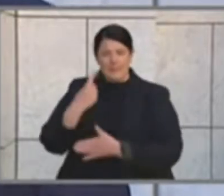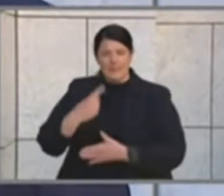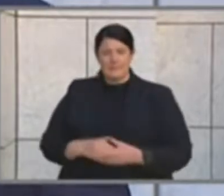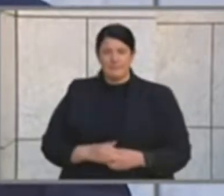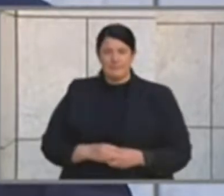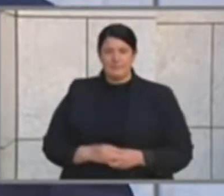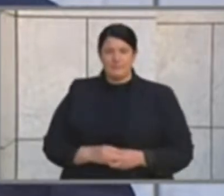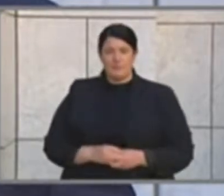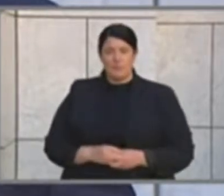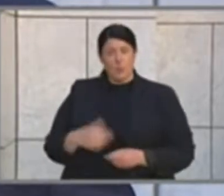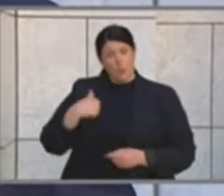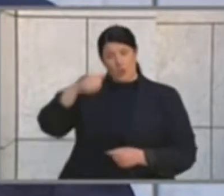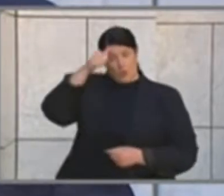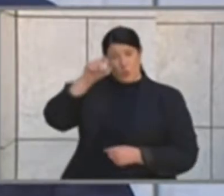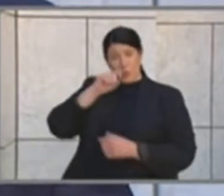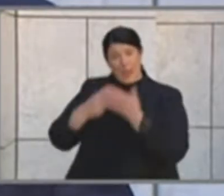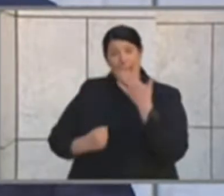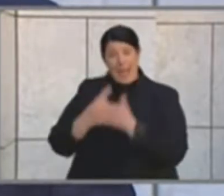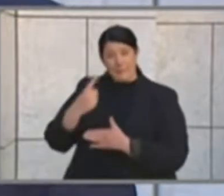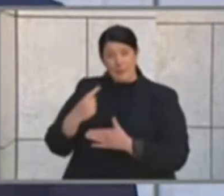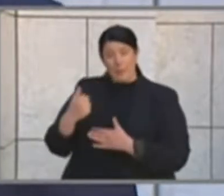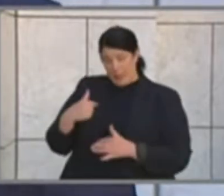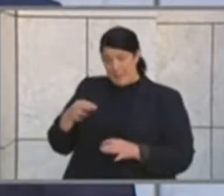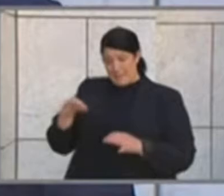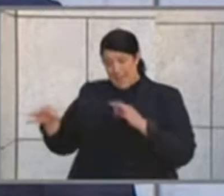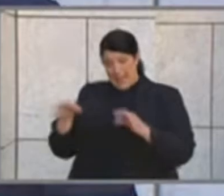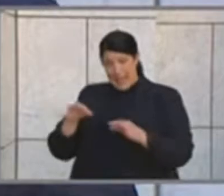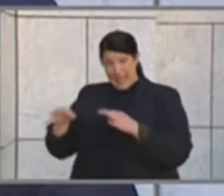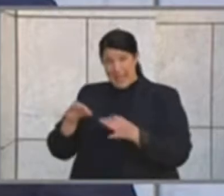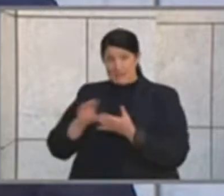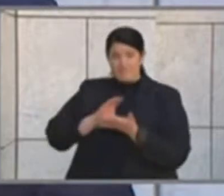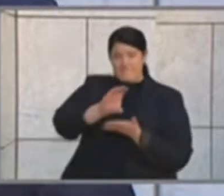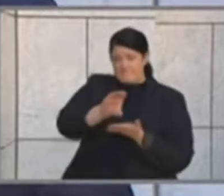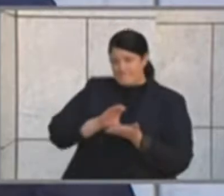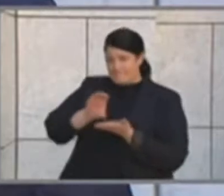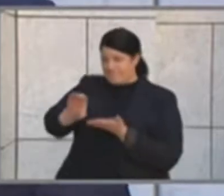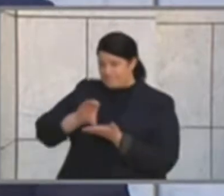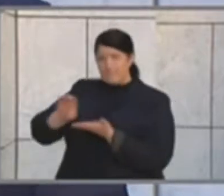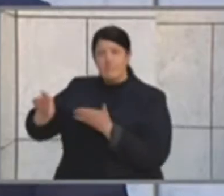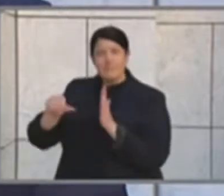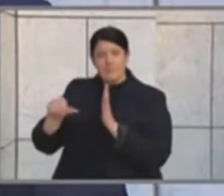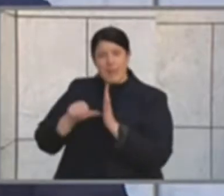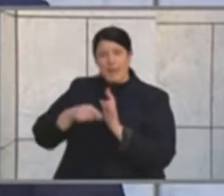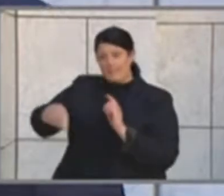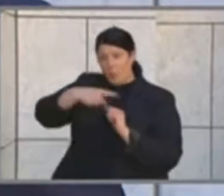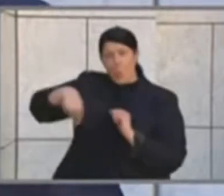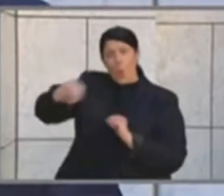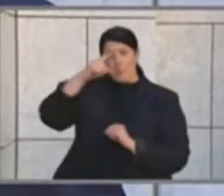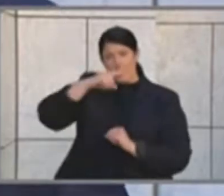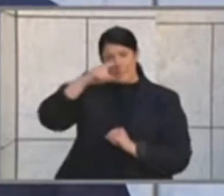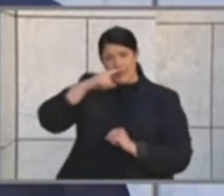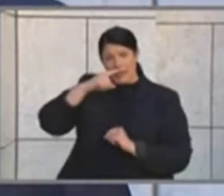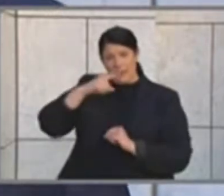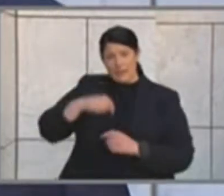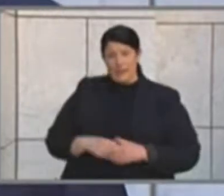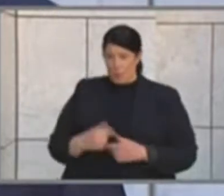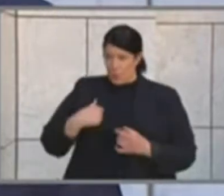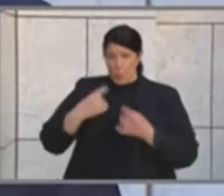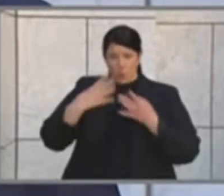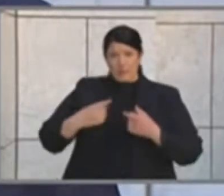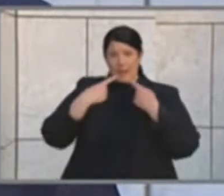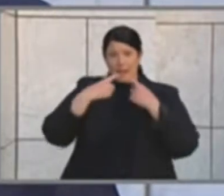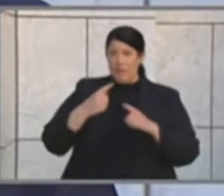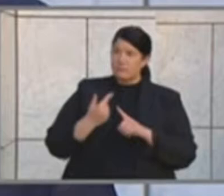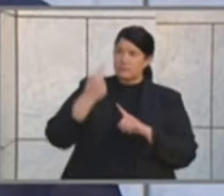wait to put in place the economic support and lifelines that would be needed. This was done many, many weeks